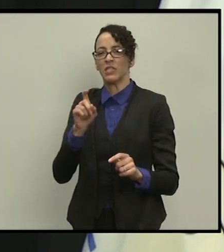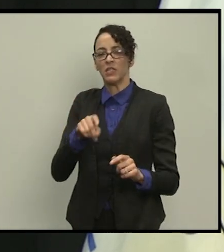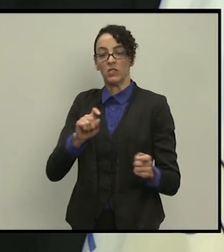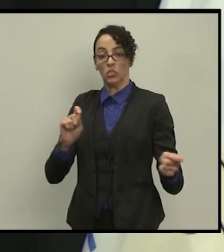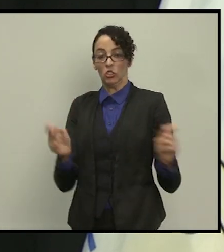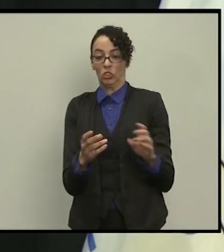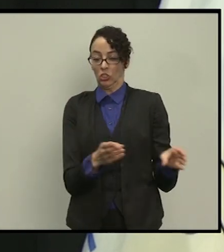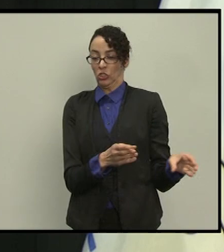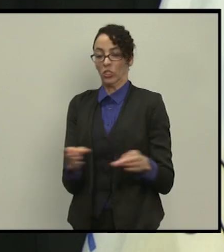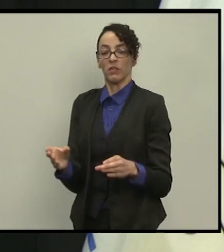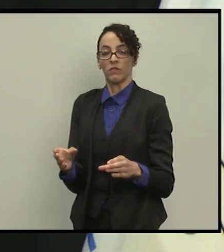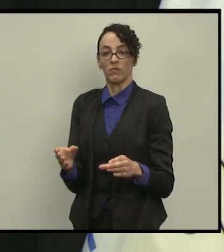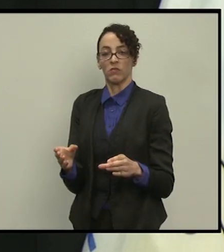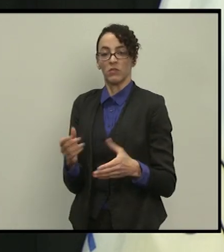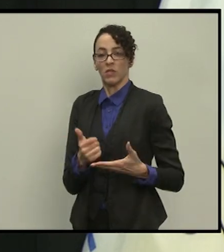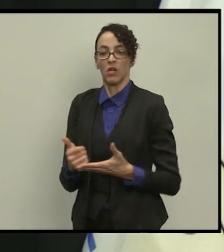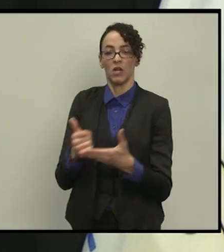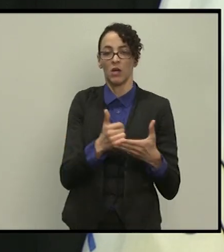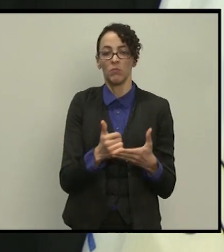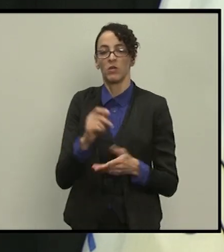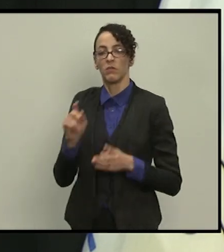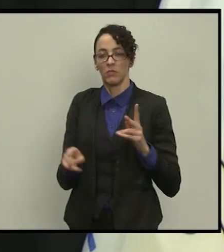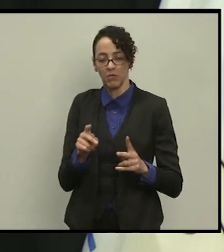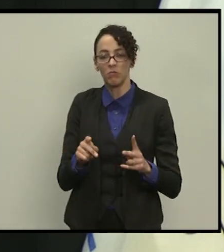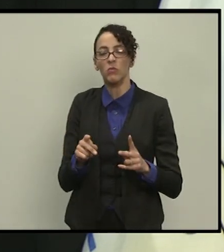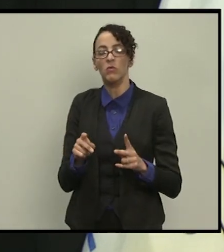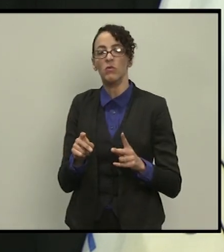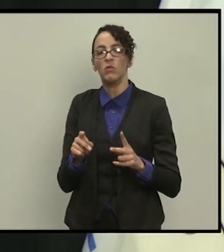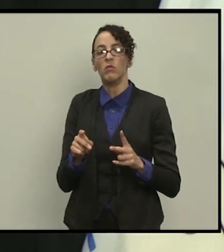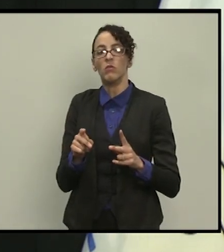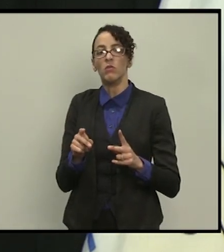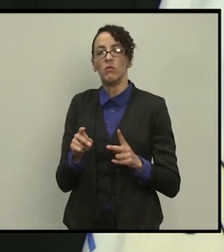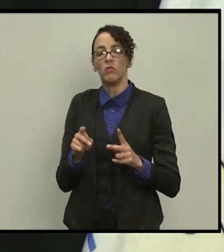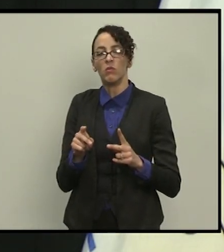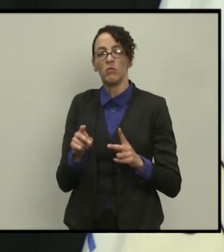change outcomes, not just during this crisis, but moving forward.